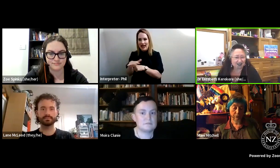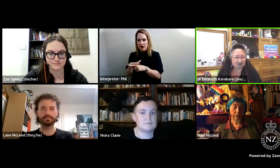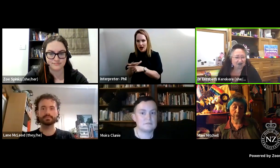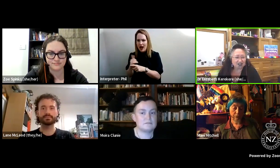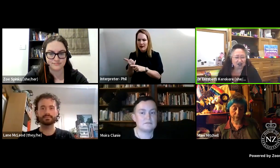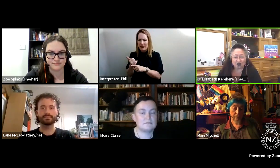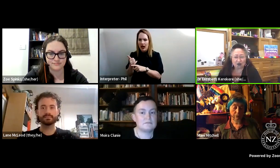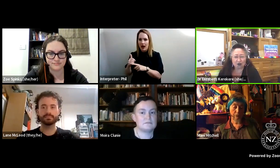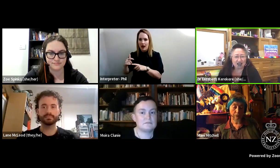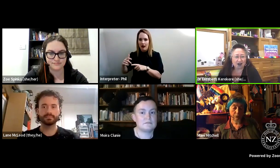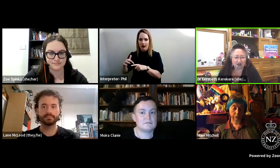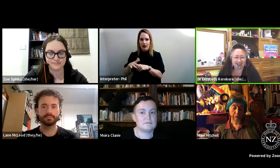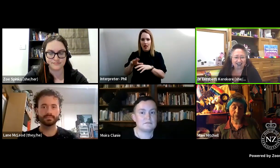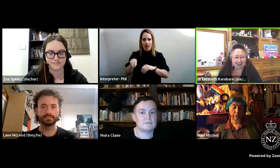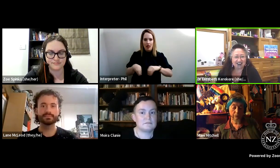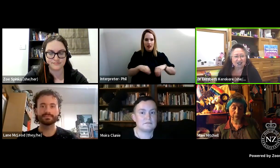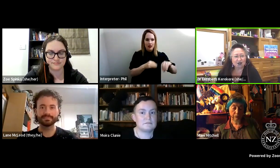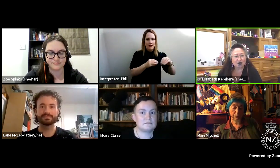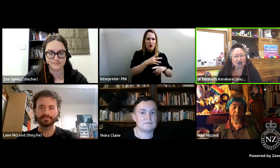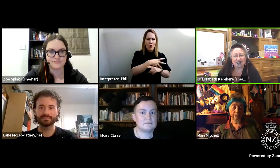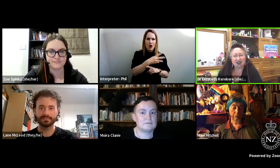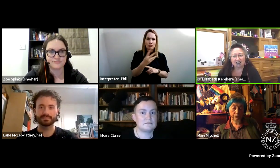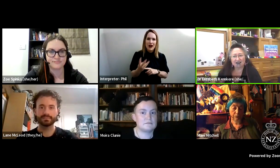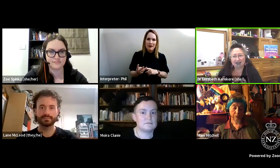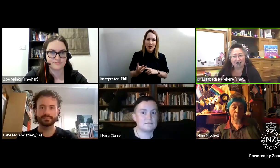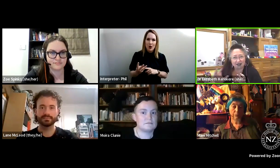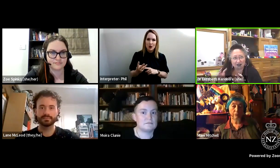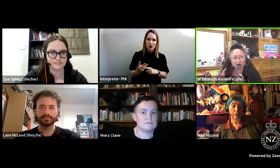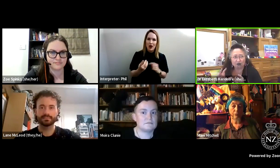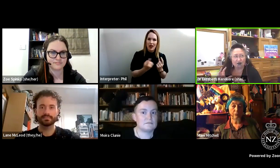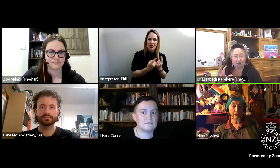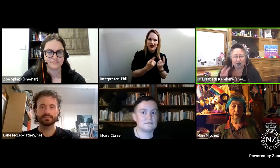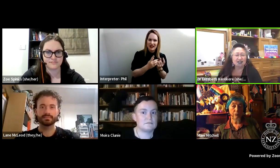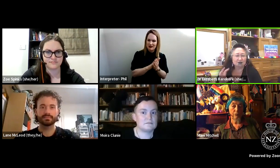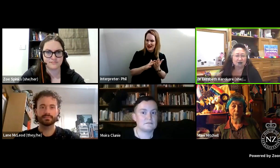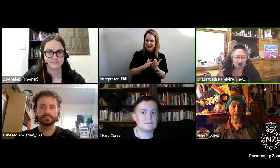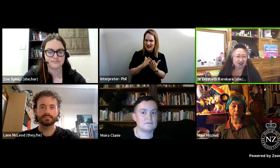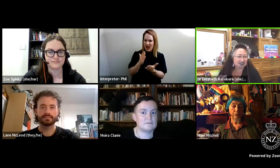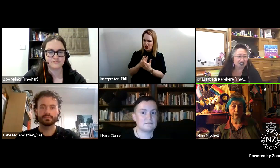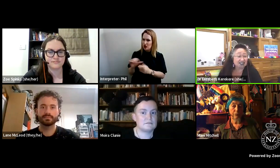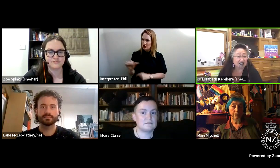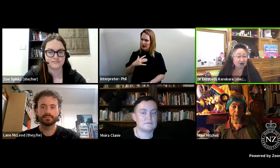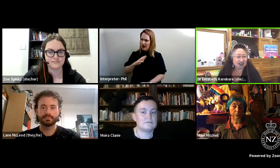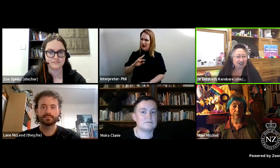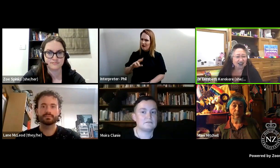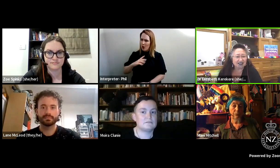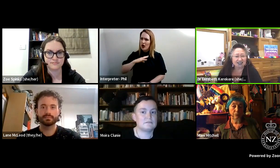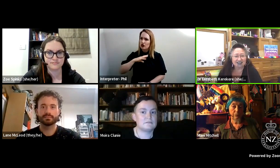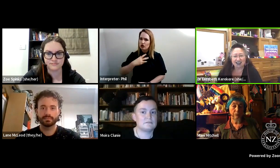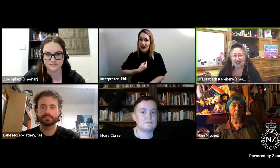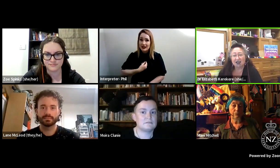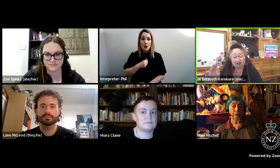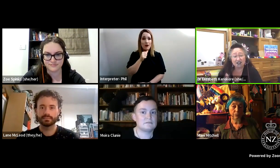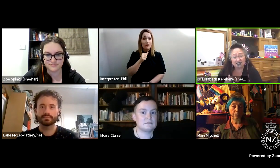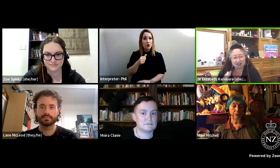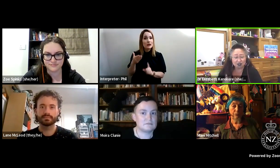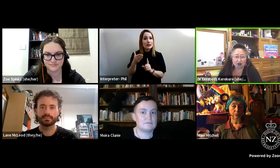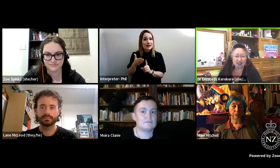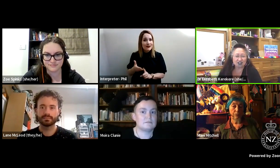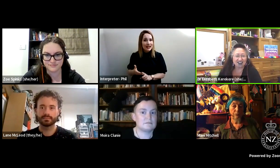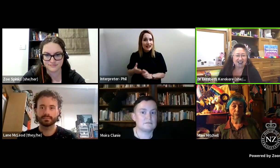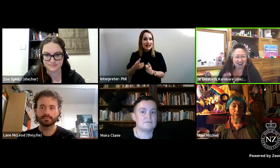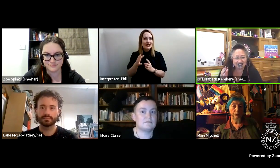trans gender affirming healthcare. So I think really specific details like that to say if there's